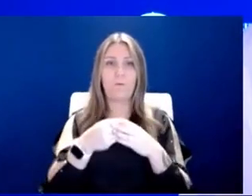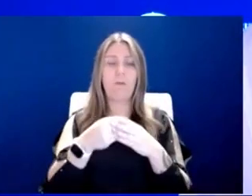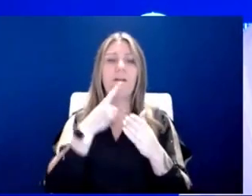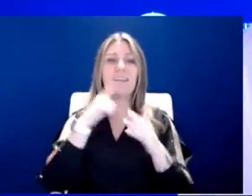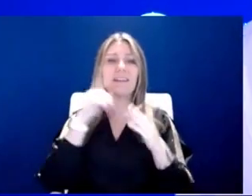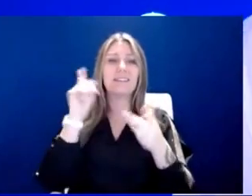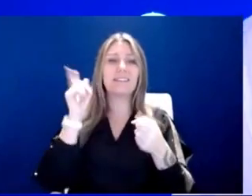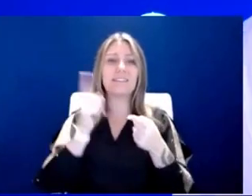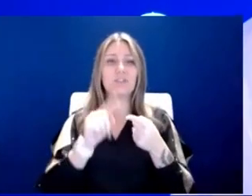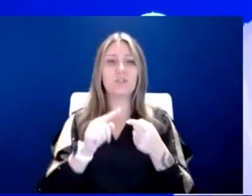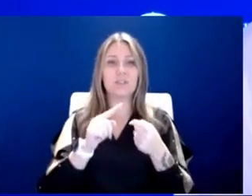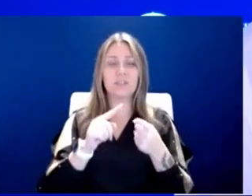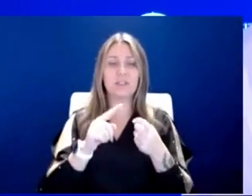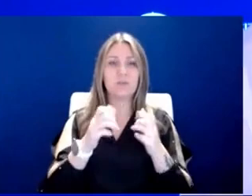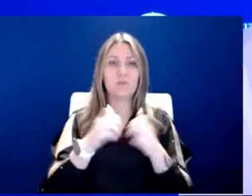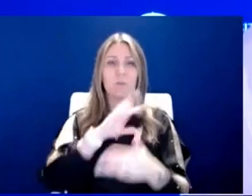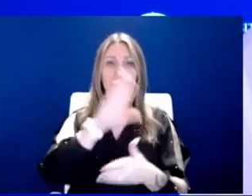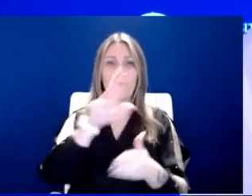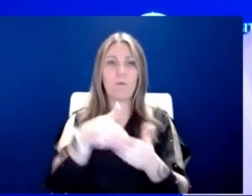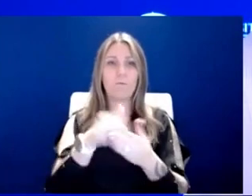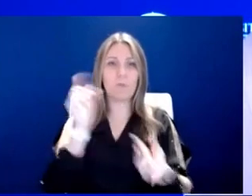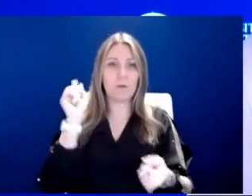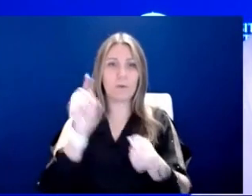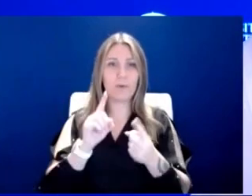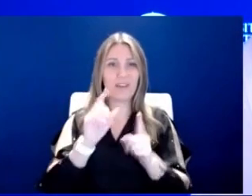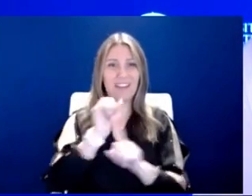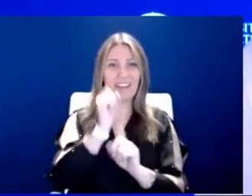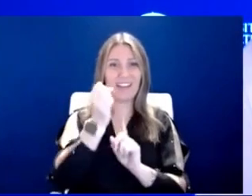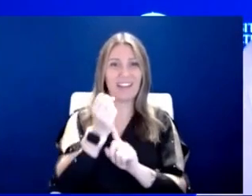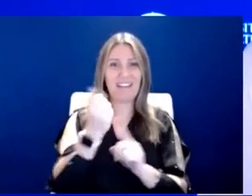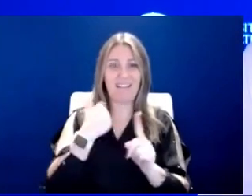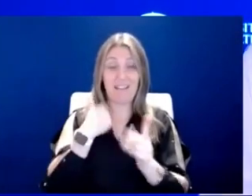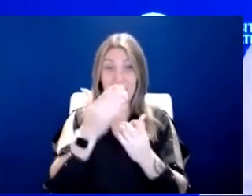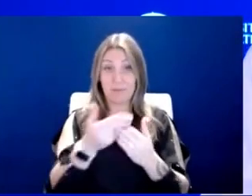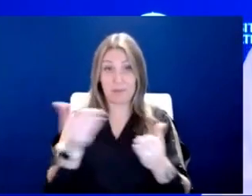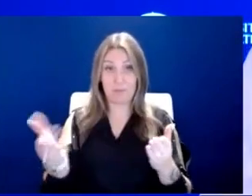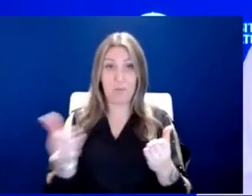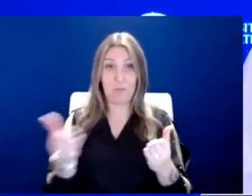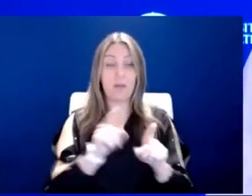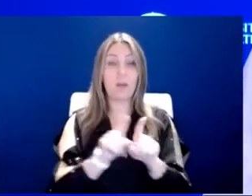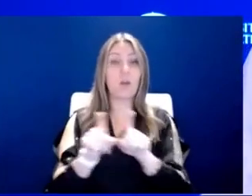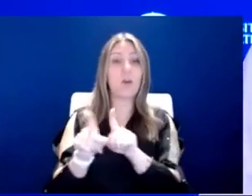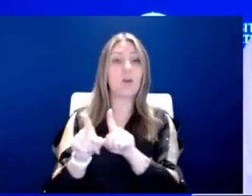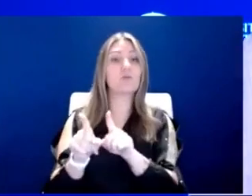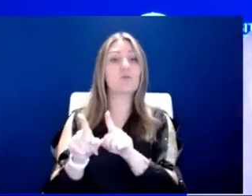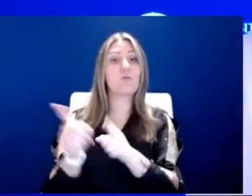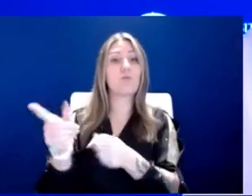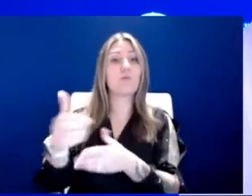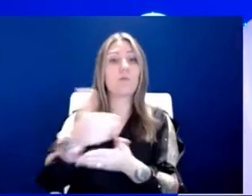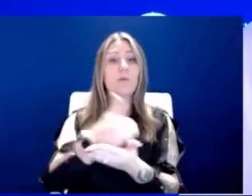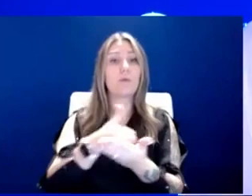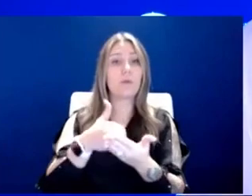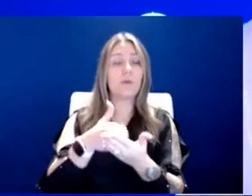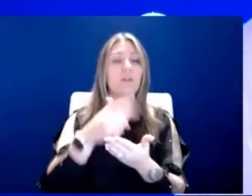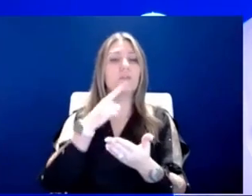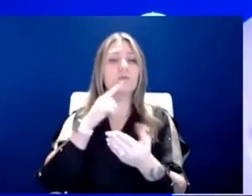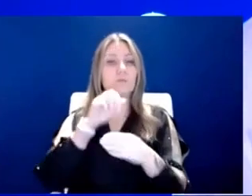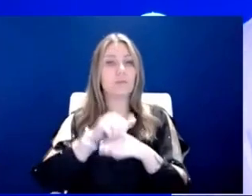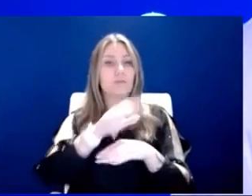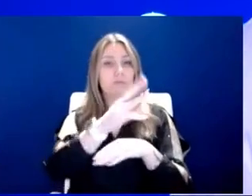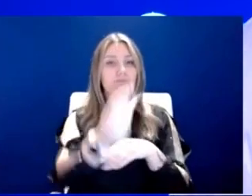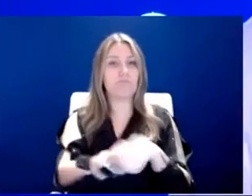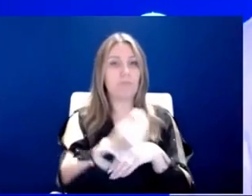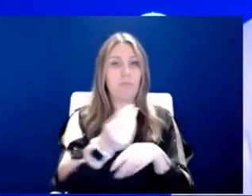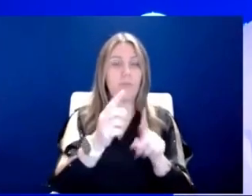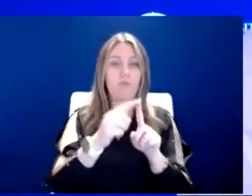cases. We do have supply right now. We are also getting supply. It should have been shipped on Monday from the federal government, a